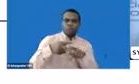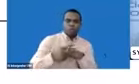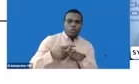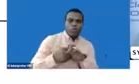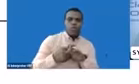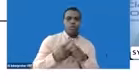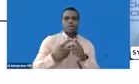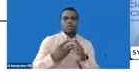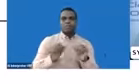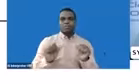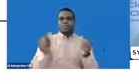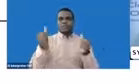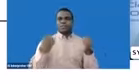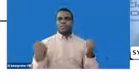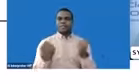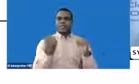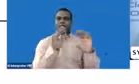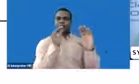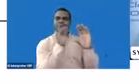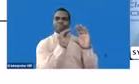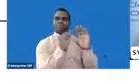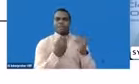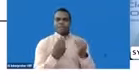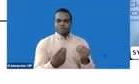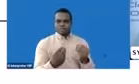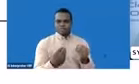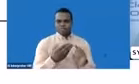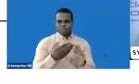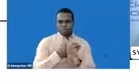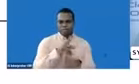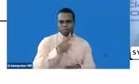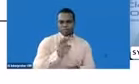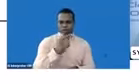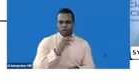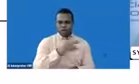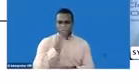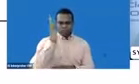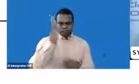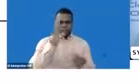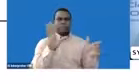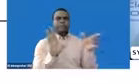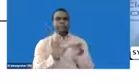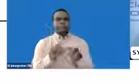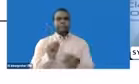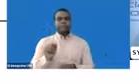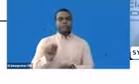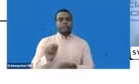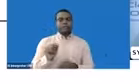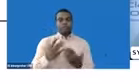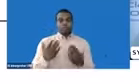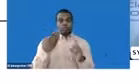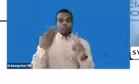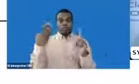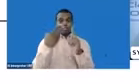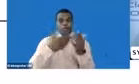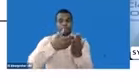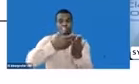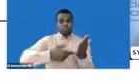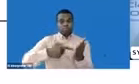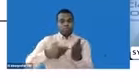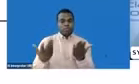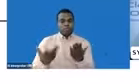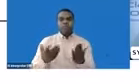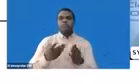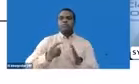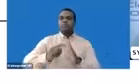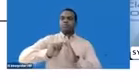goal of the project. So it is really about empowering users with disabilities to provide actionable feedback on accessibility